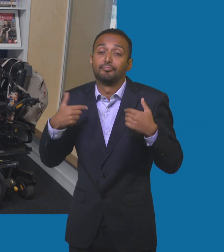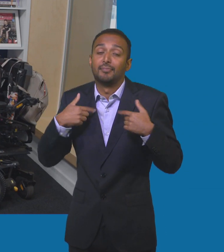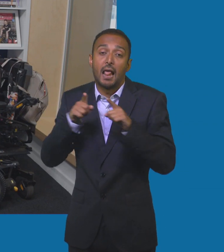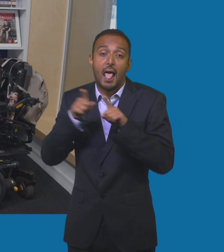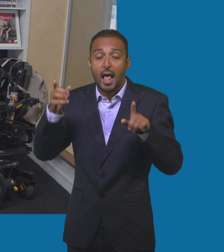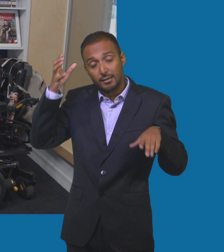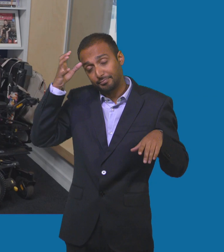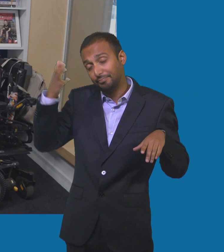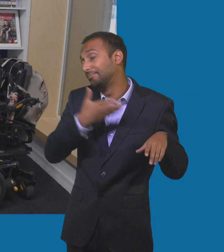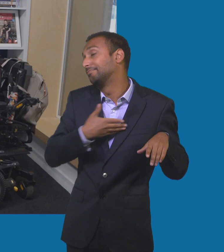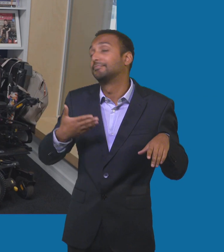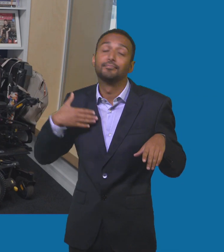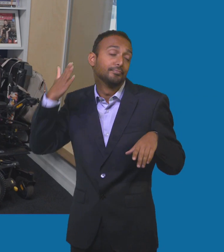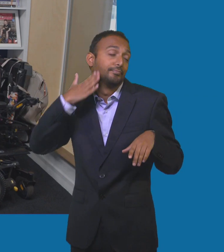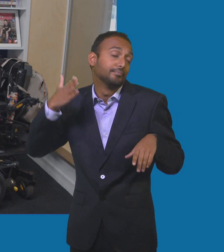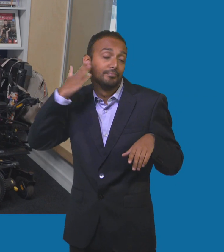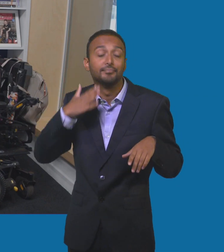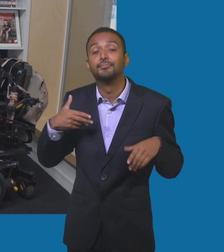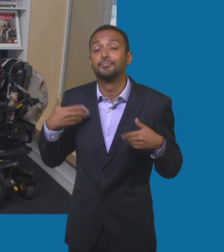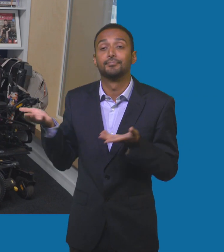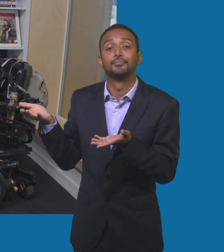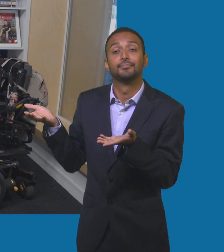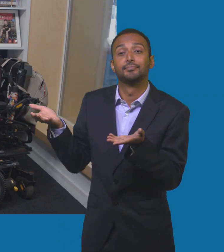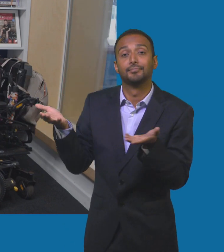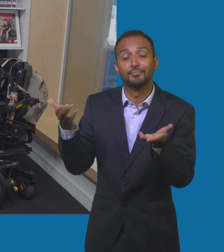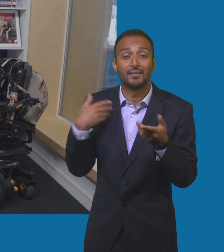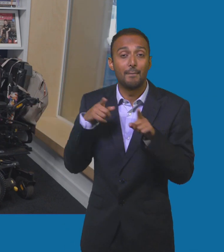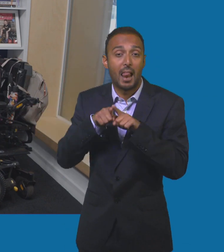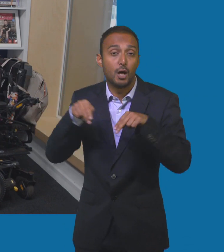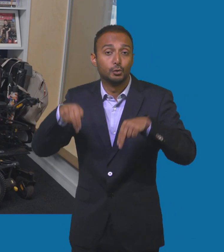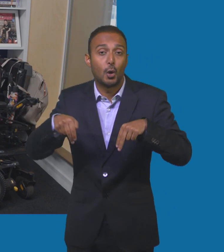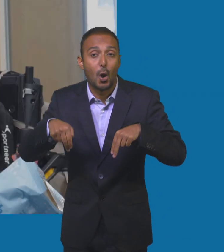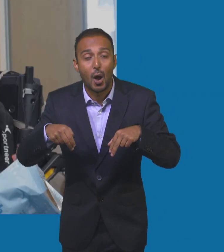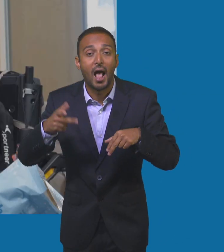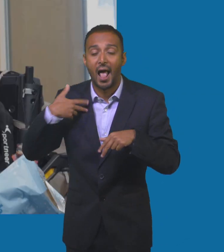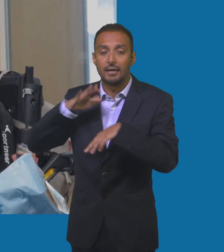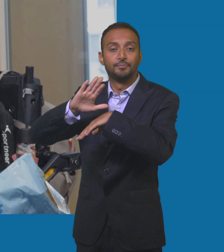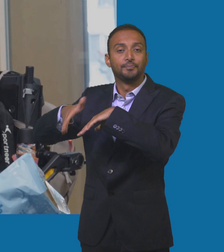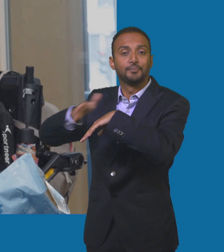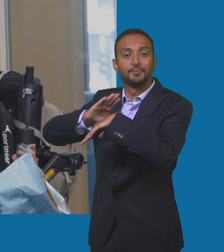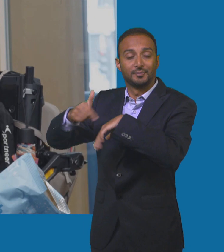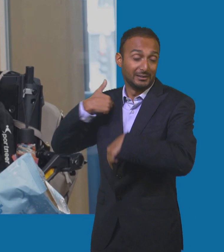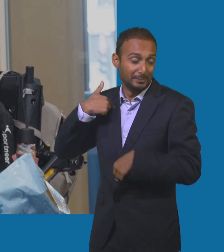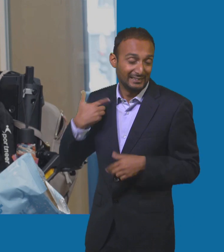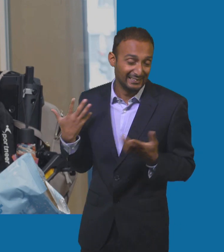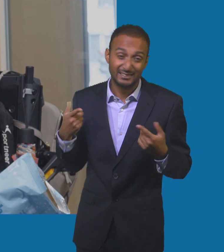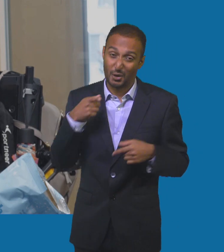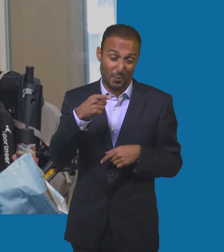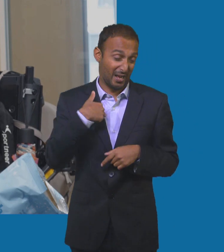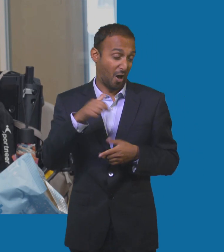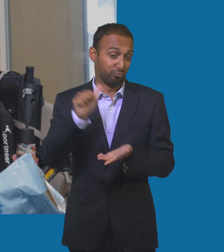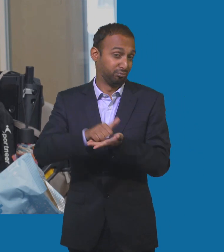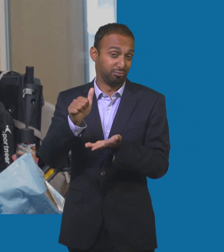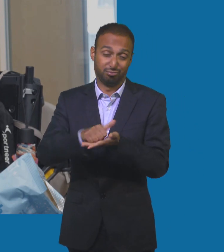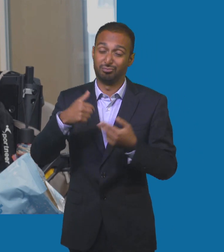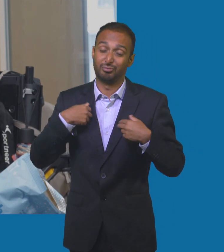A pampered pooch. I am pretty much a chihuahua, right? And that sounds like a plan to me. We'll let you know if it